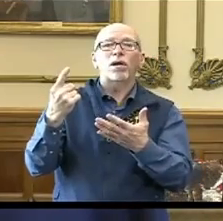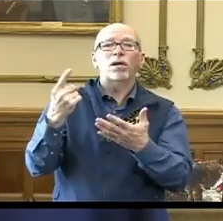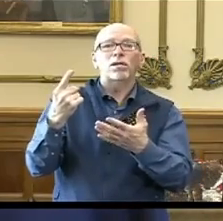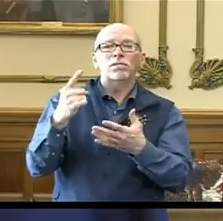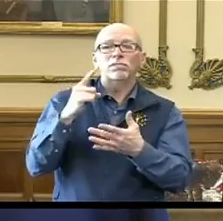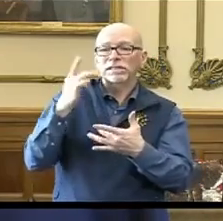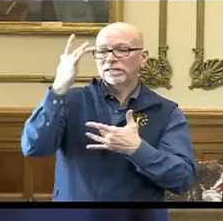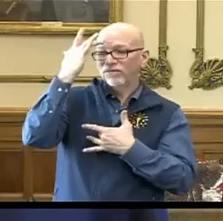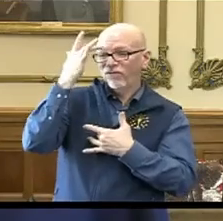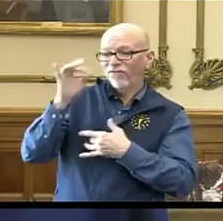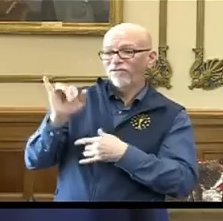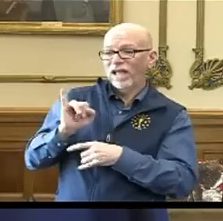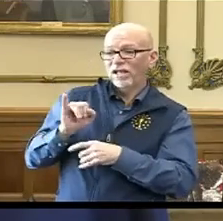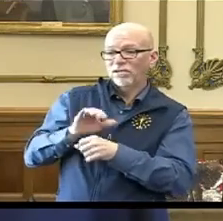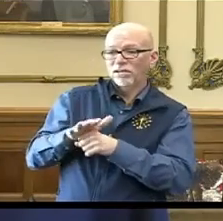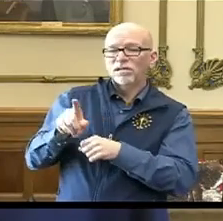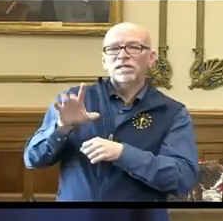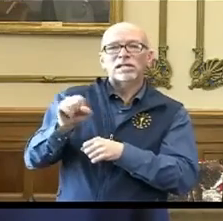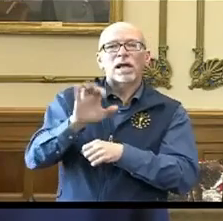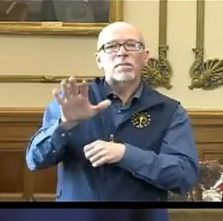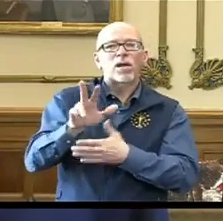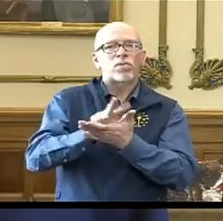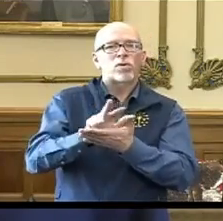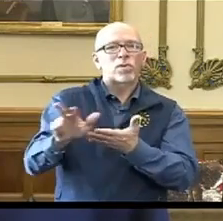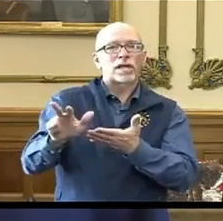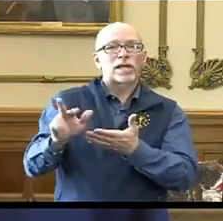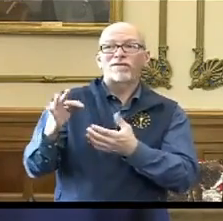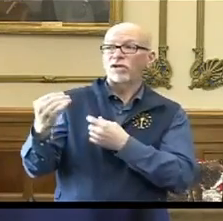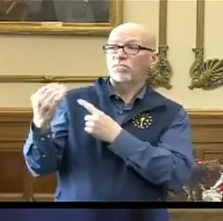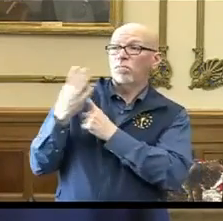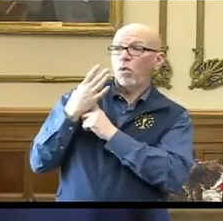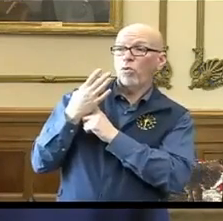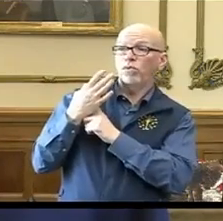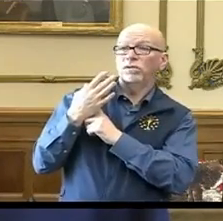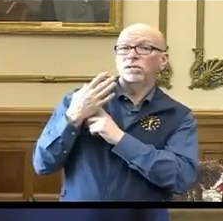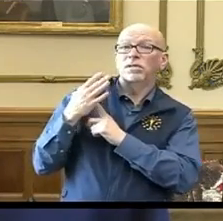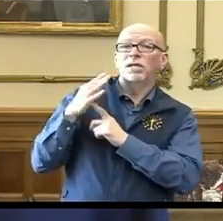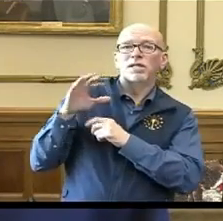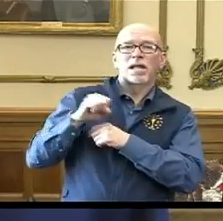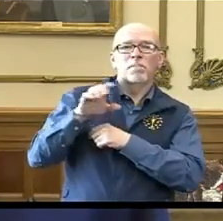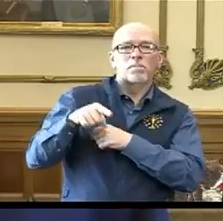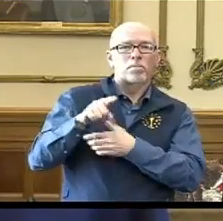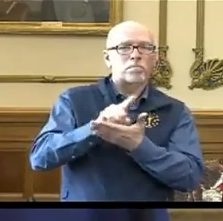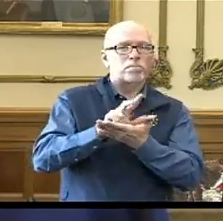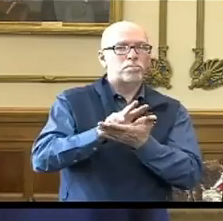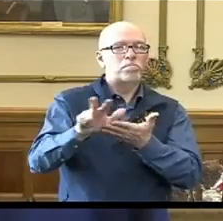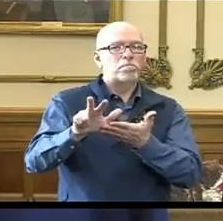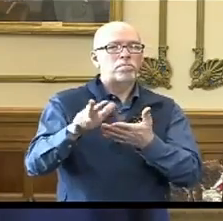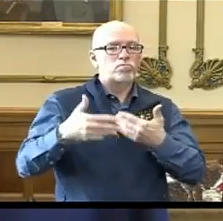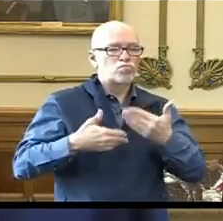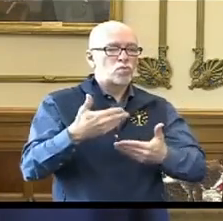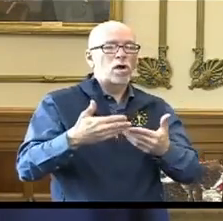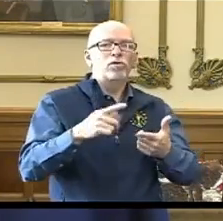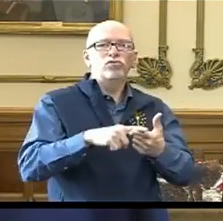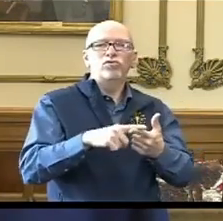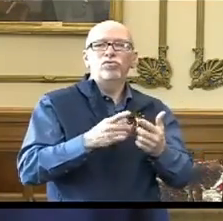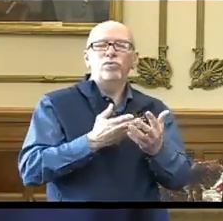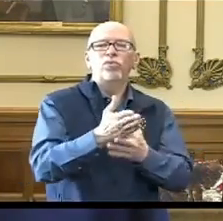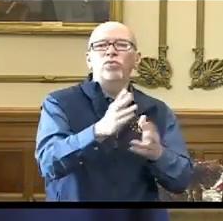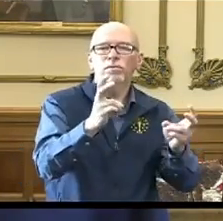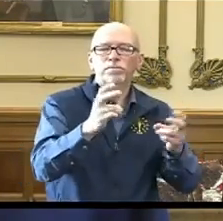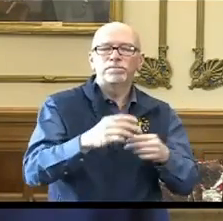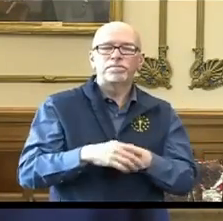infected, it's about a 3-week process from get exposed. Yeah, when you get exposed. until you are through the